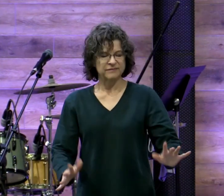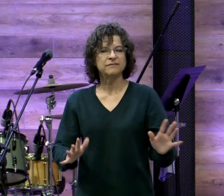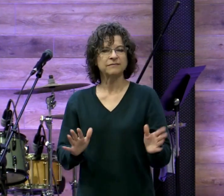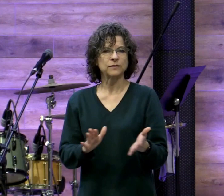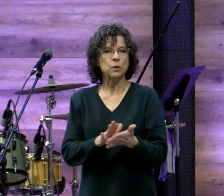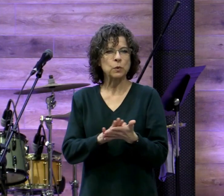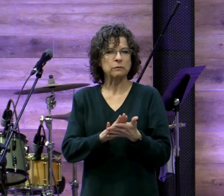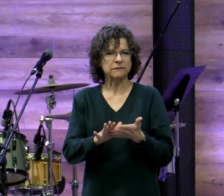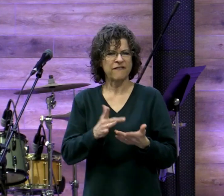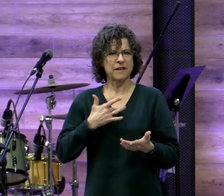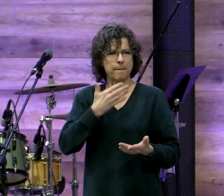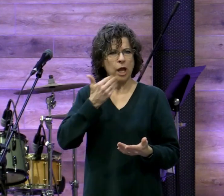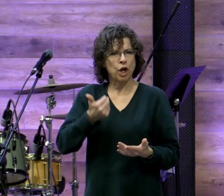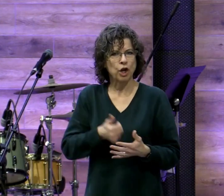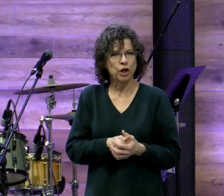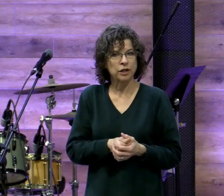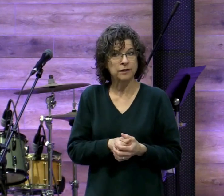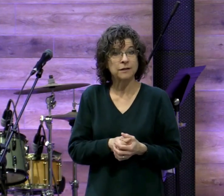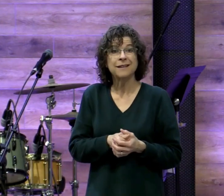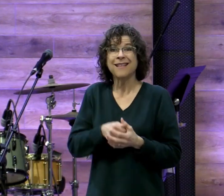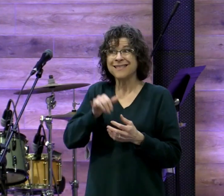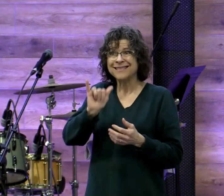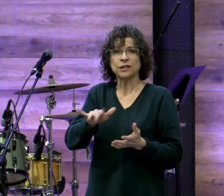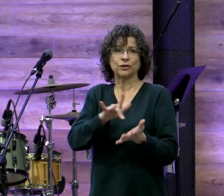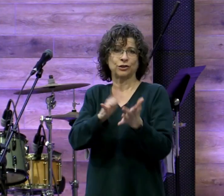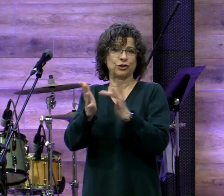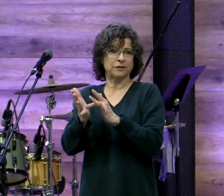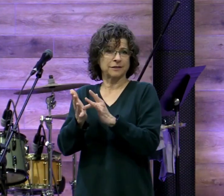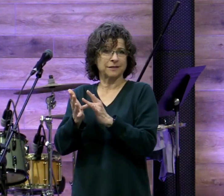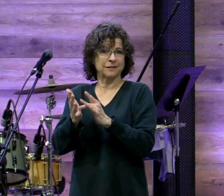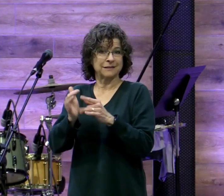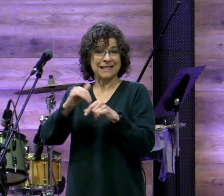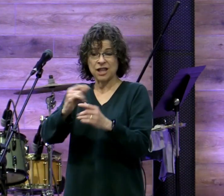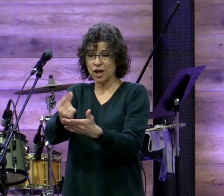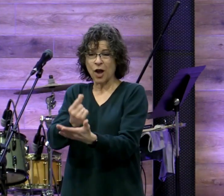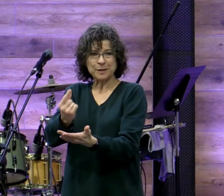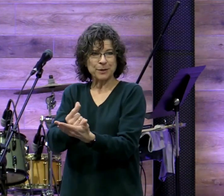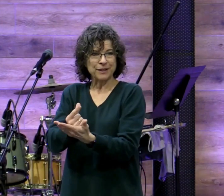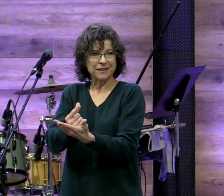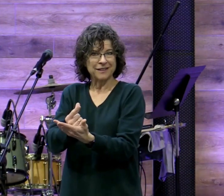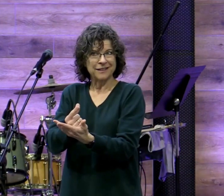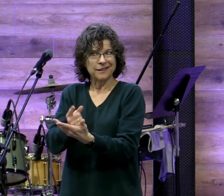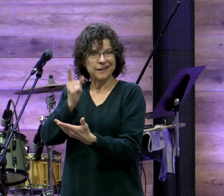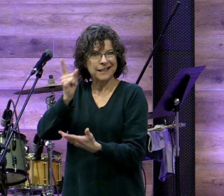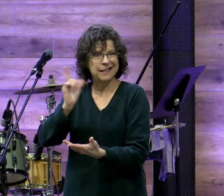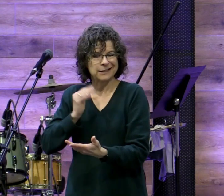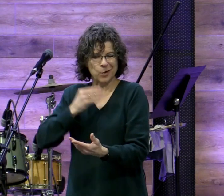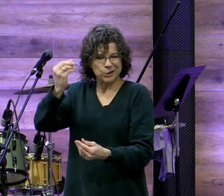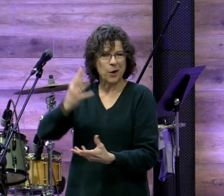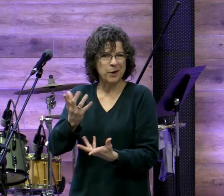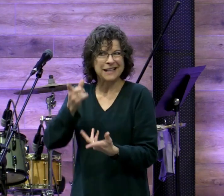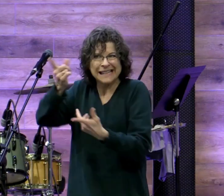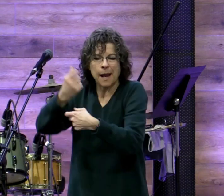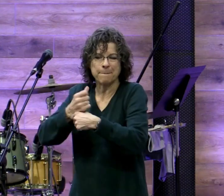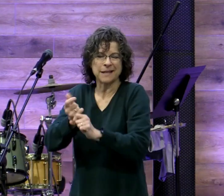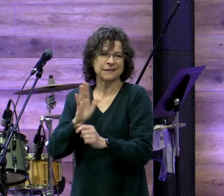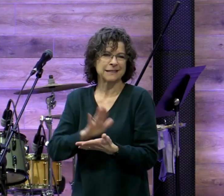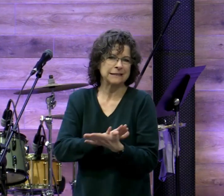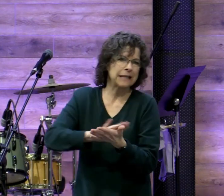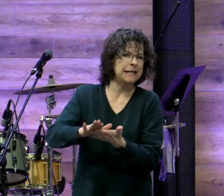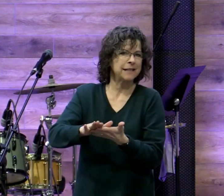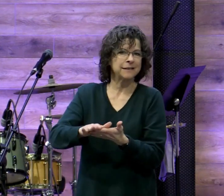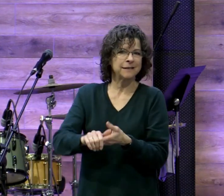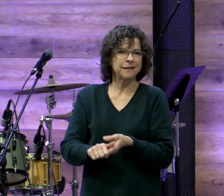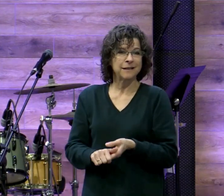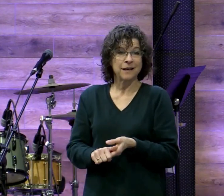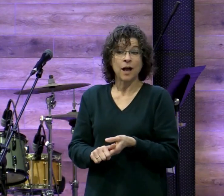What Jesus does for us in the gospel is that he makes us clean. What these ceremonial purifications